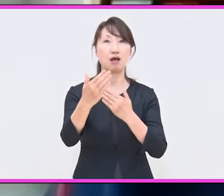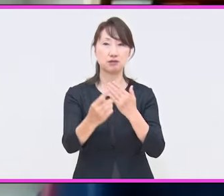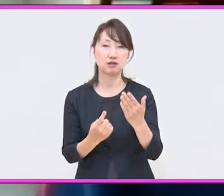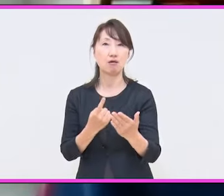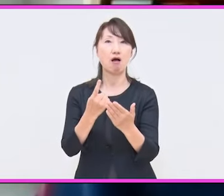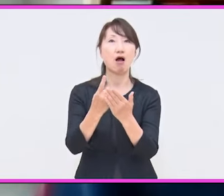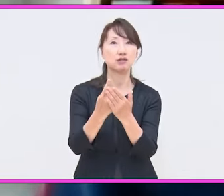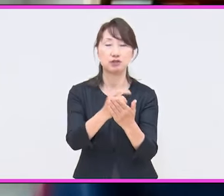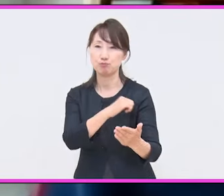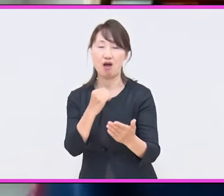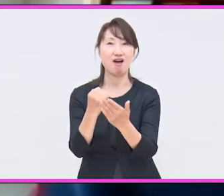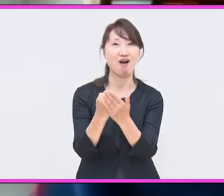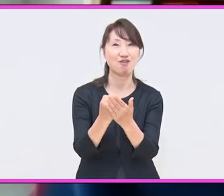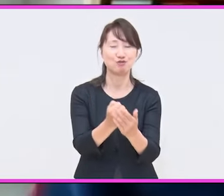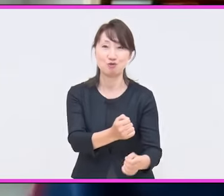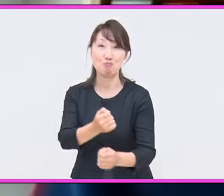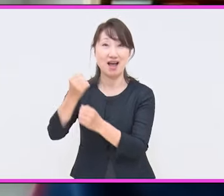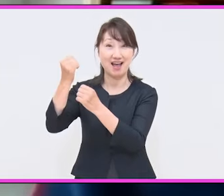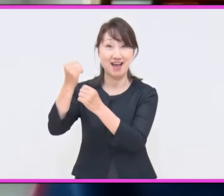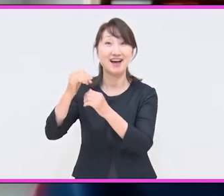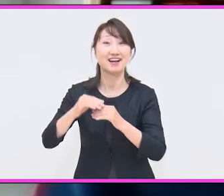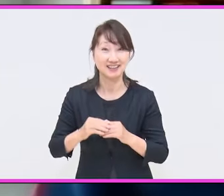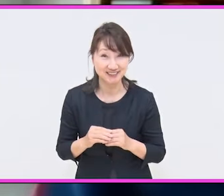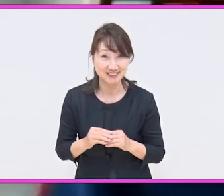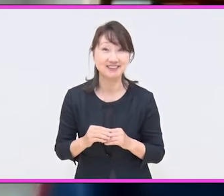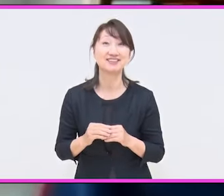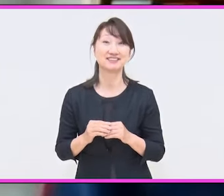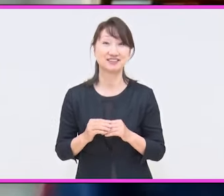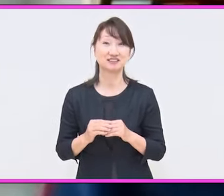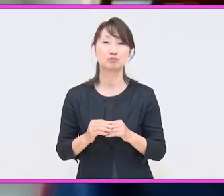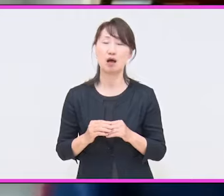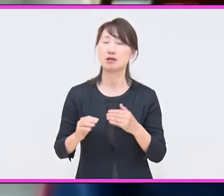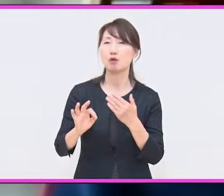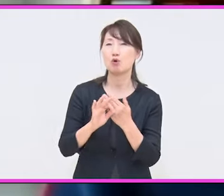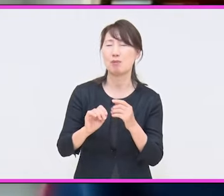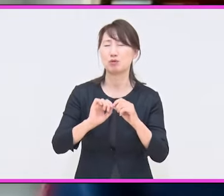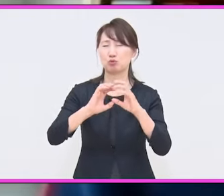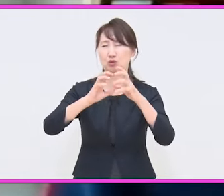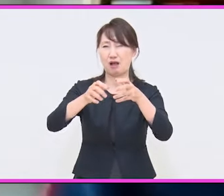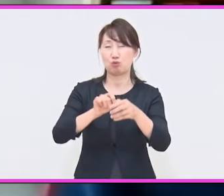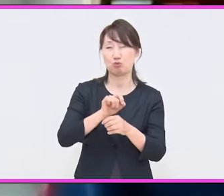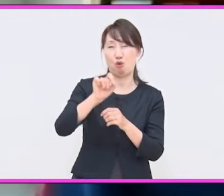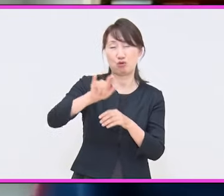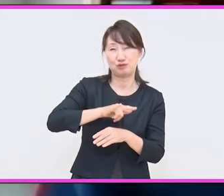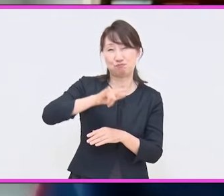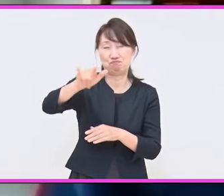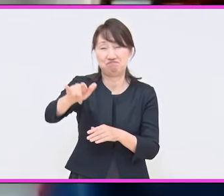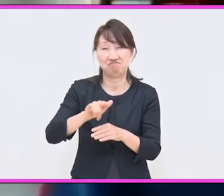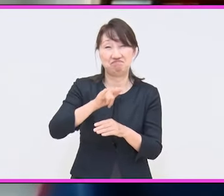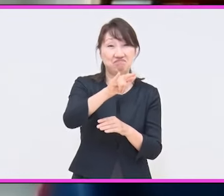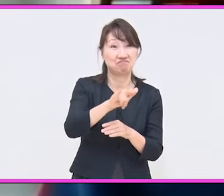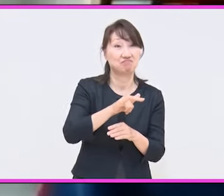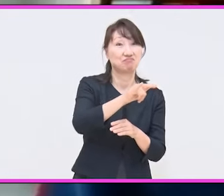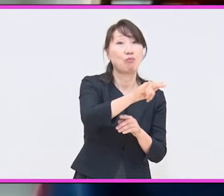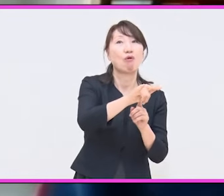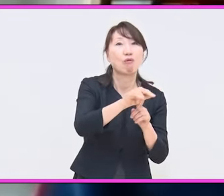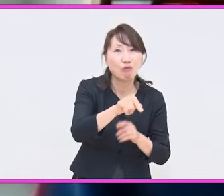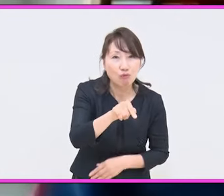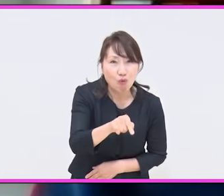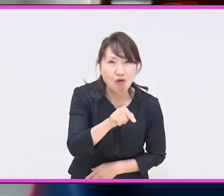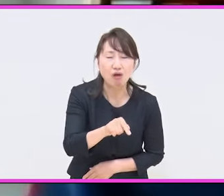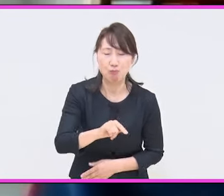I started to travel, with the games because I was reasonably successful, and that made a difference too